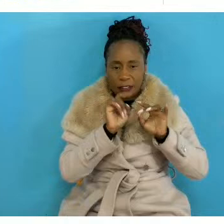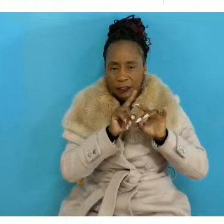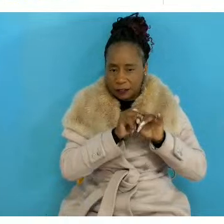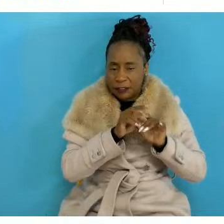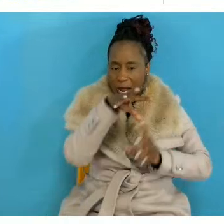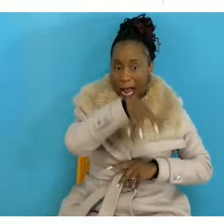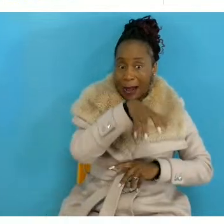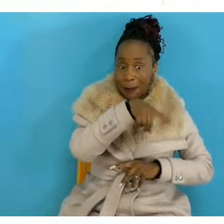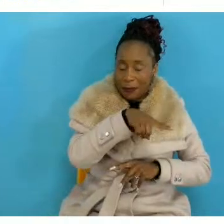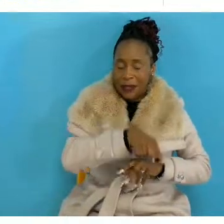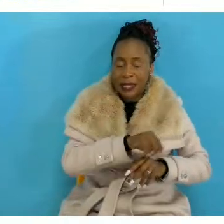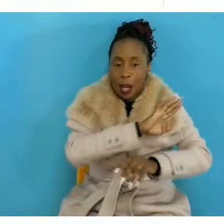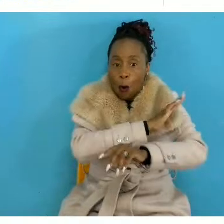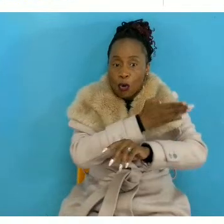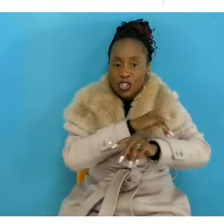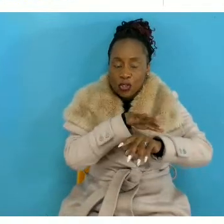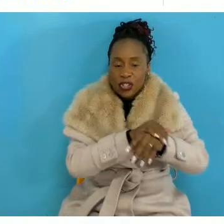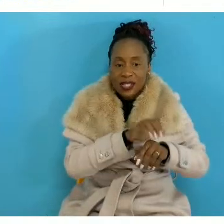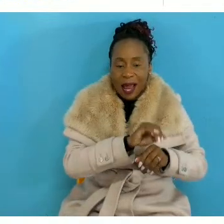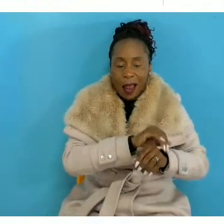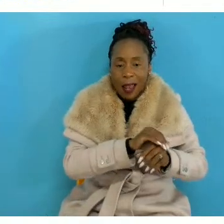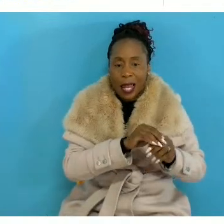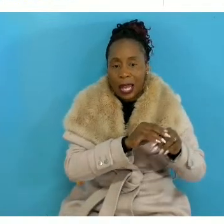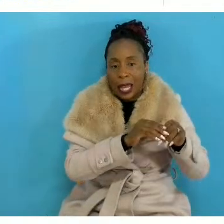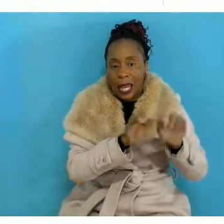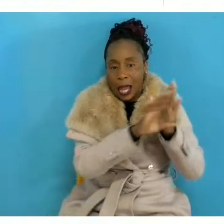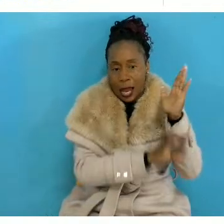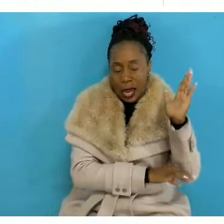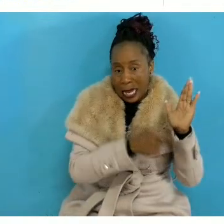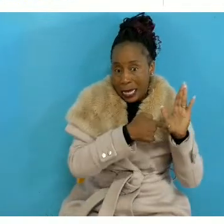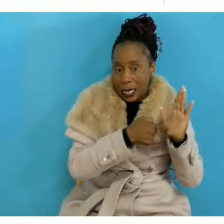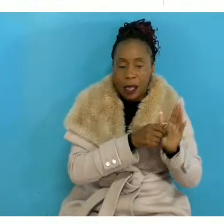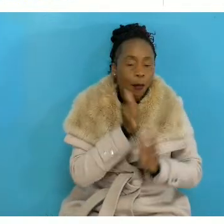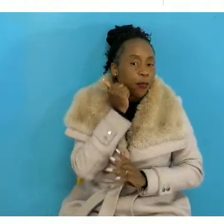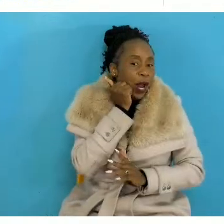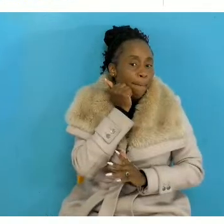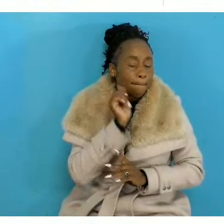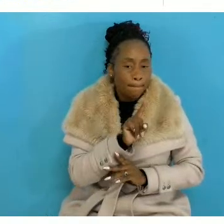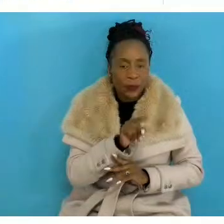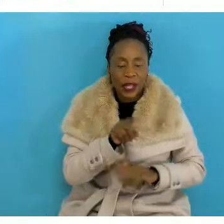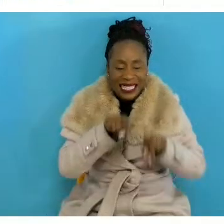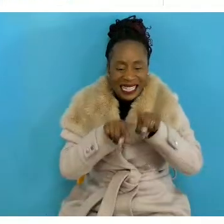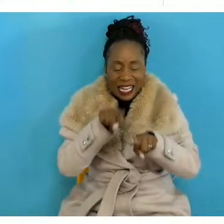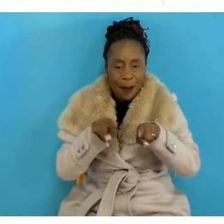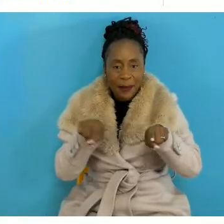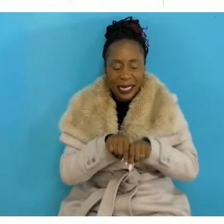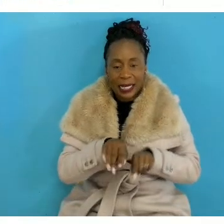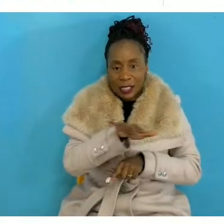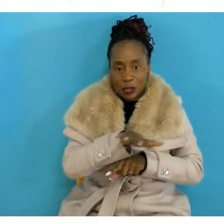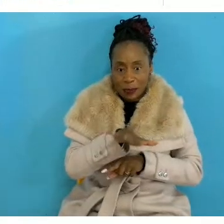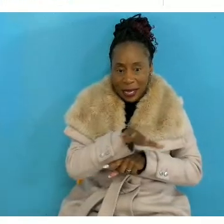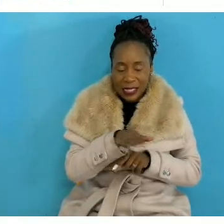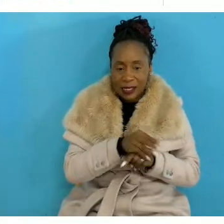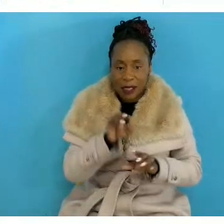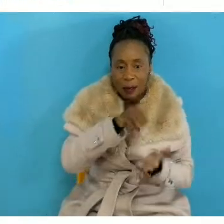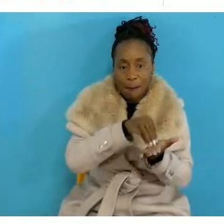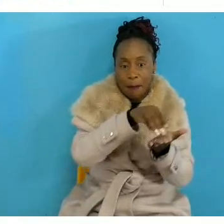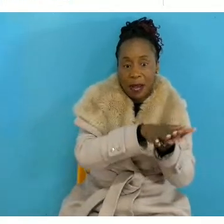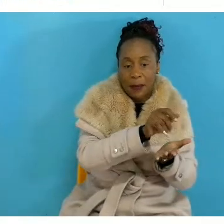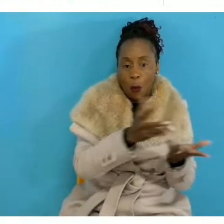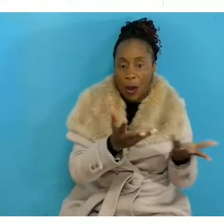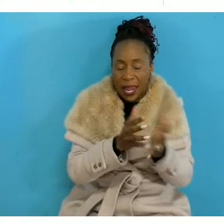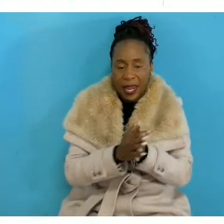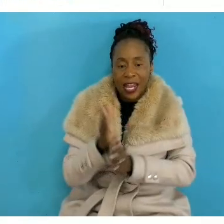the Constitutional Hill in Braamfontein, Chair, is a dynamic and supportive space located in that historic